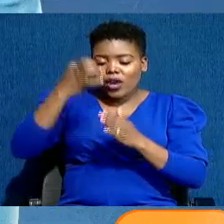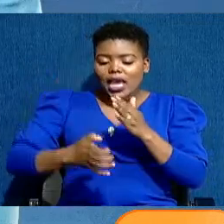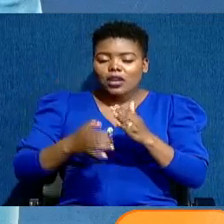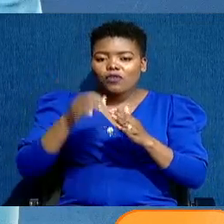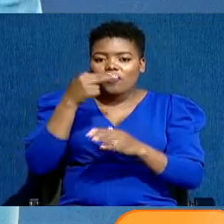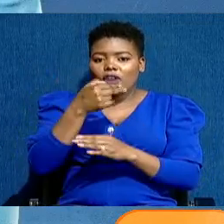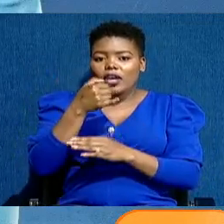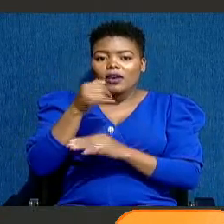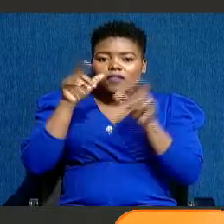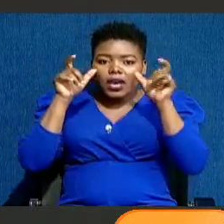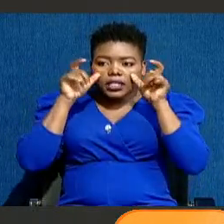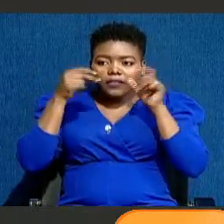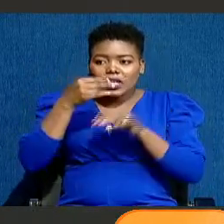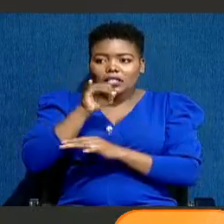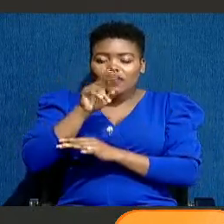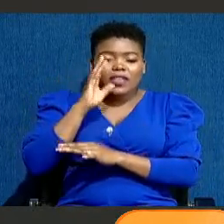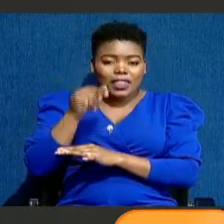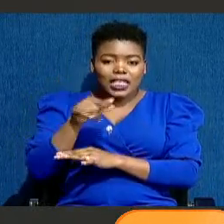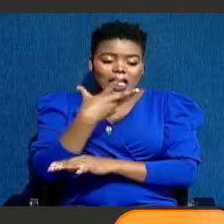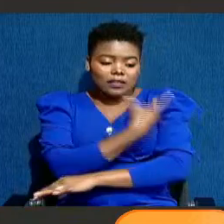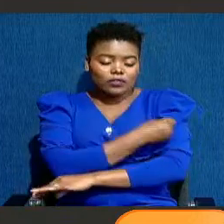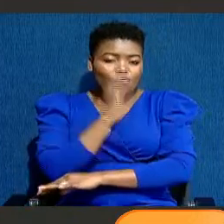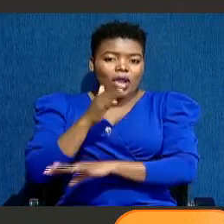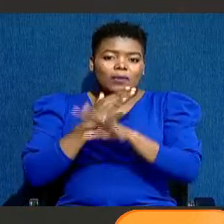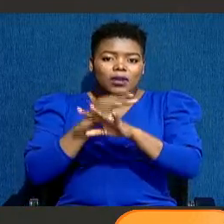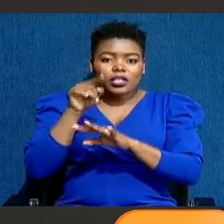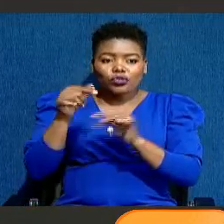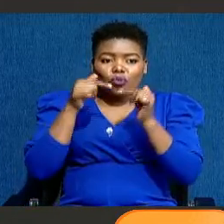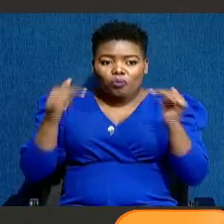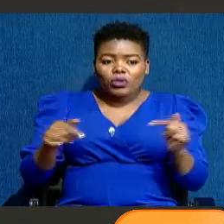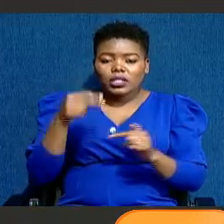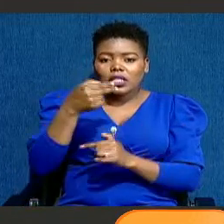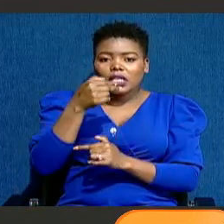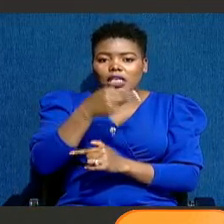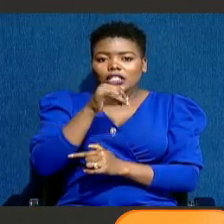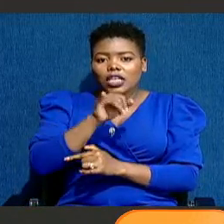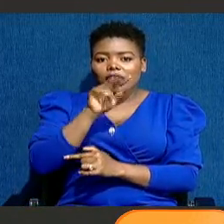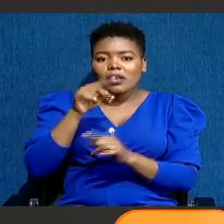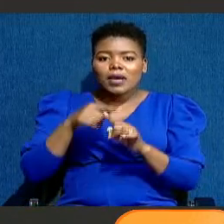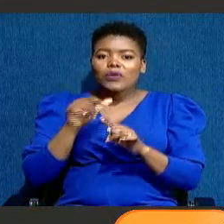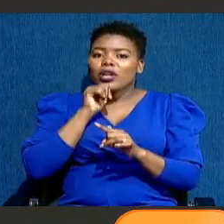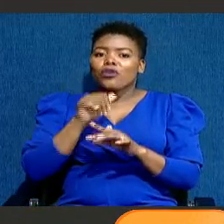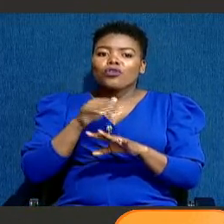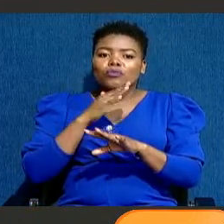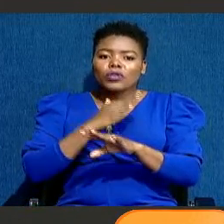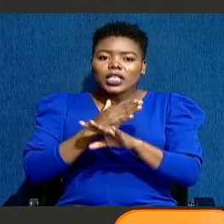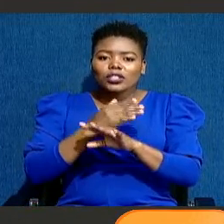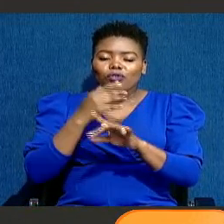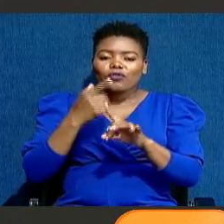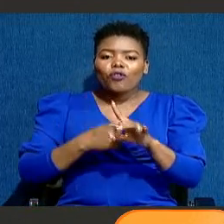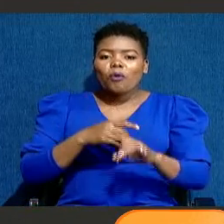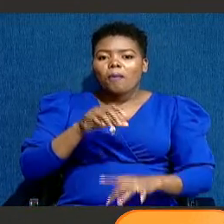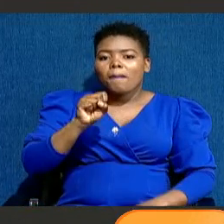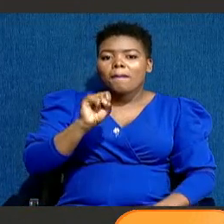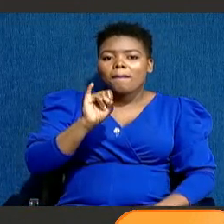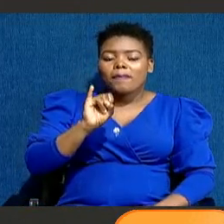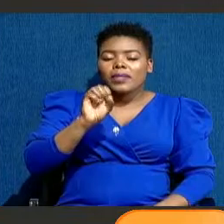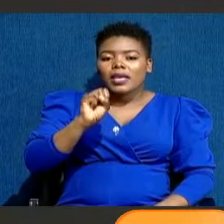This jab will protect you against HIV, but will not protect you against syphilis, will not protect you